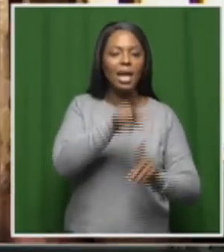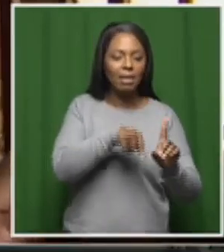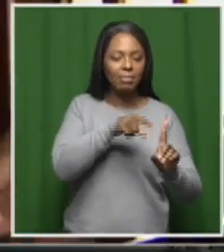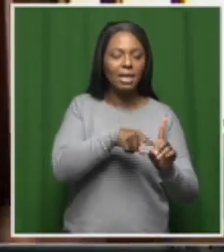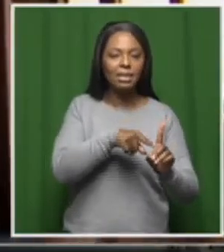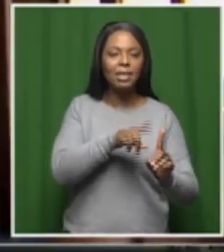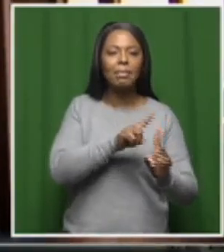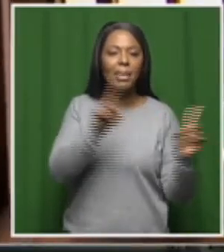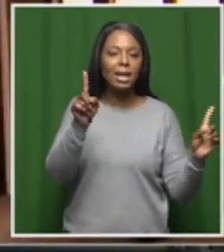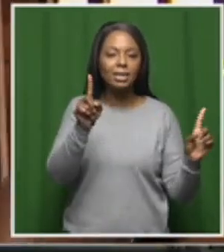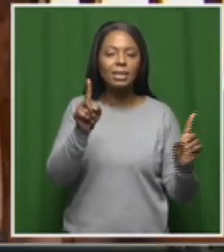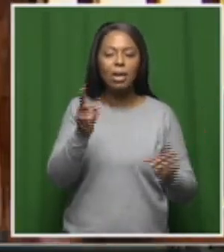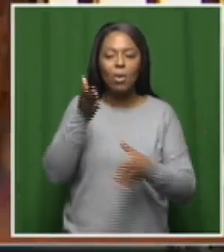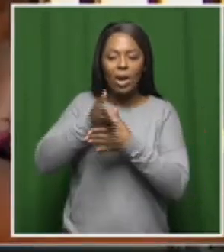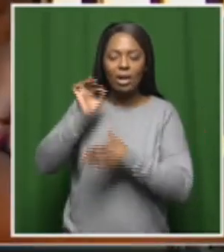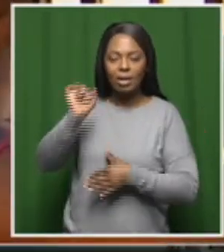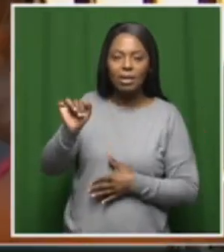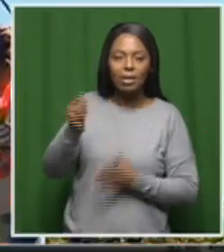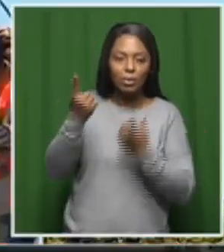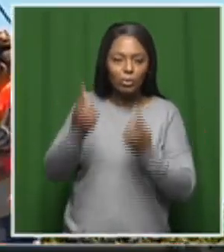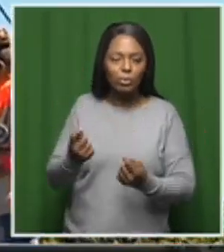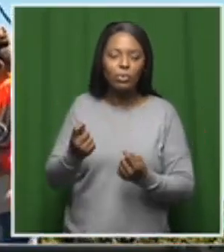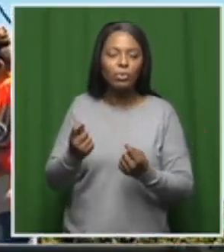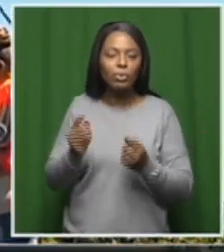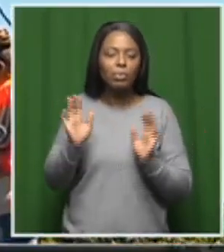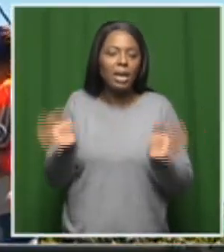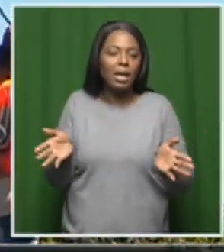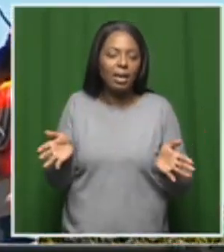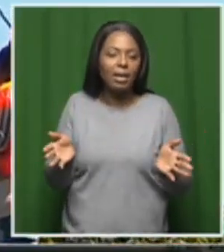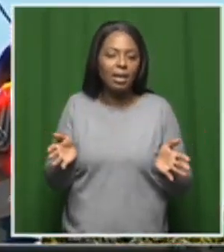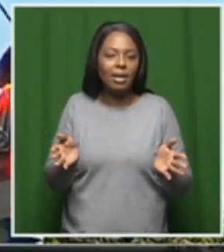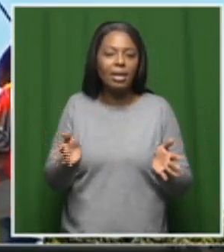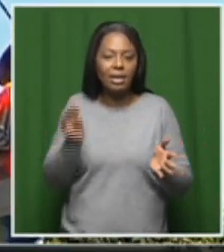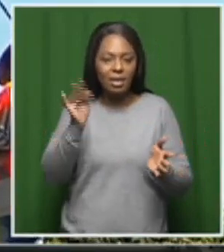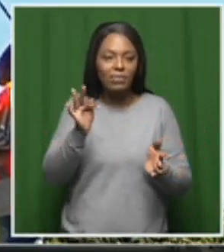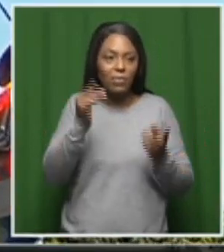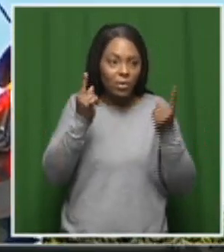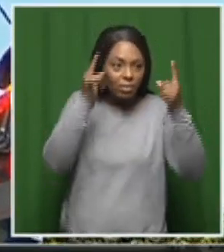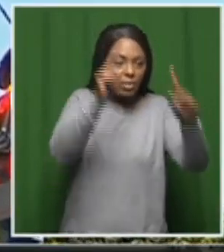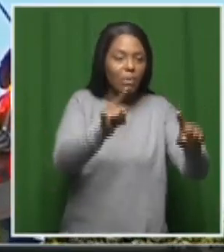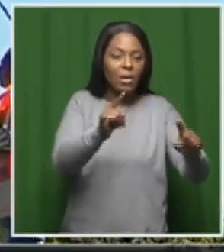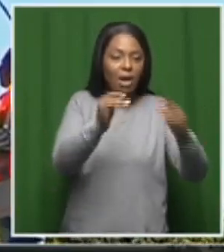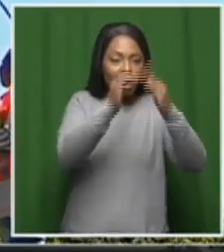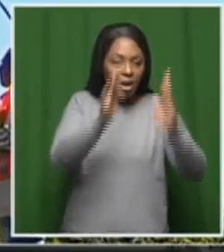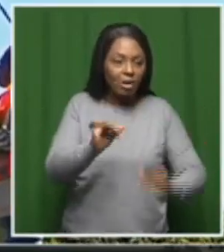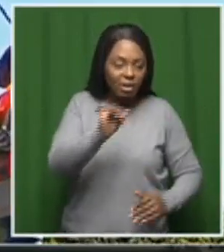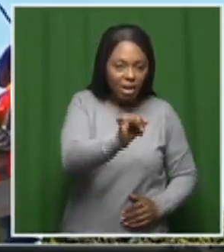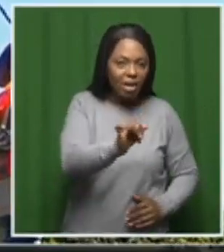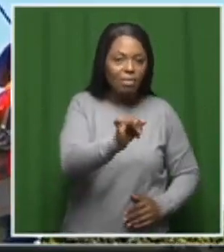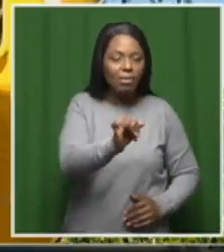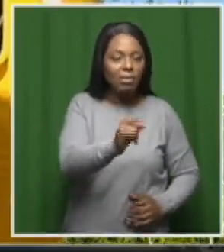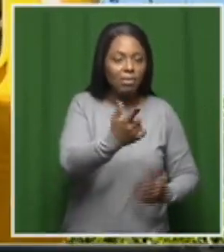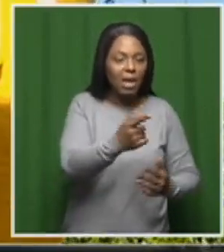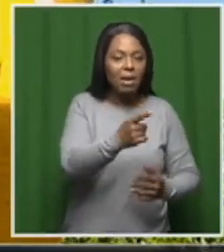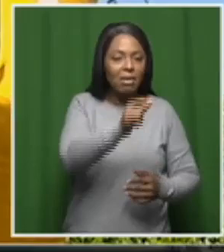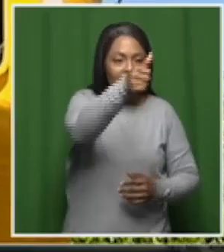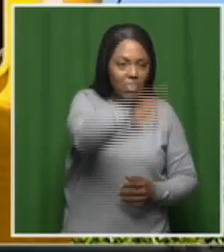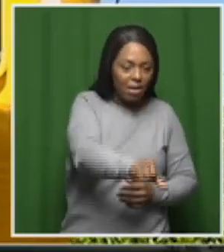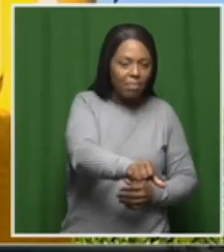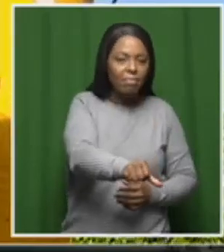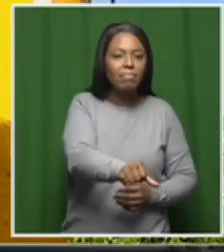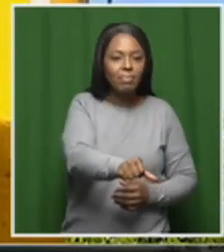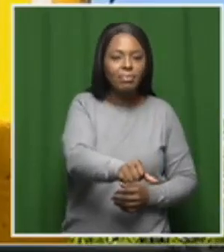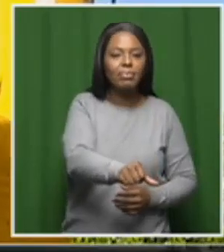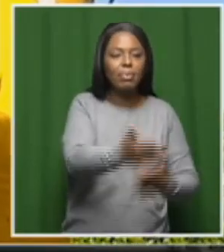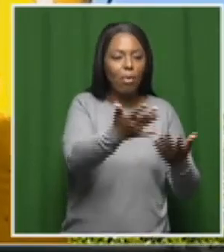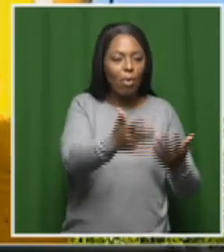would be doing her oversight role as she moves around doing all of this. On this customer